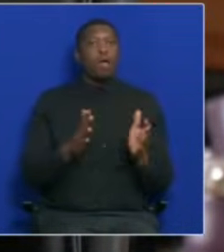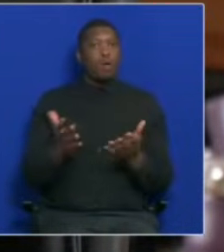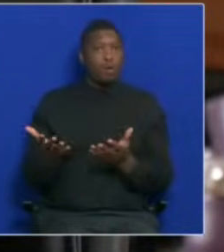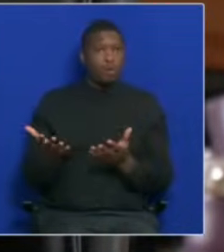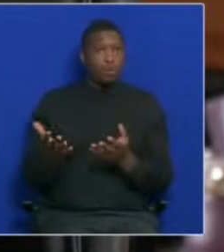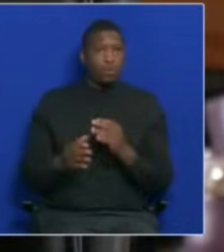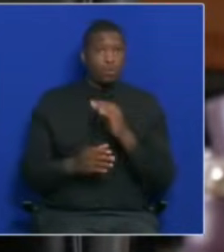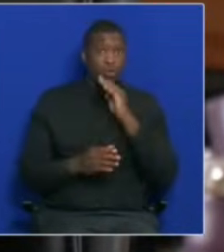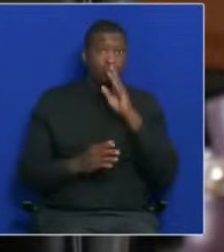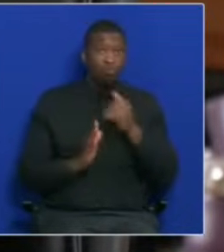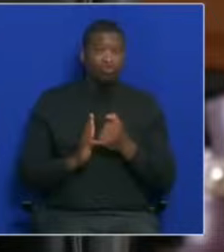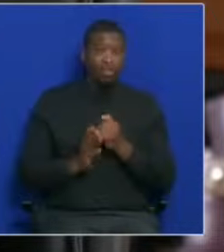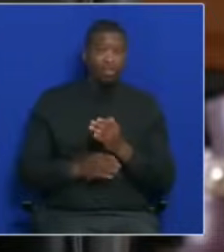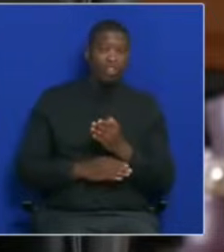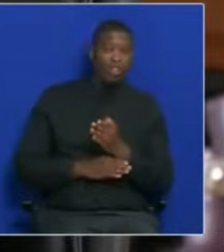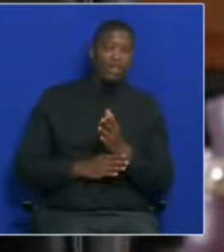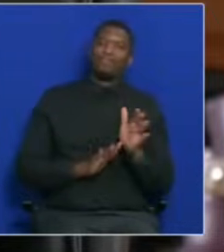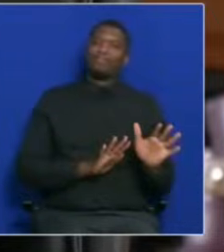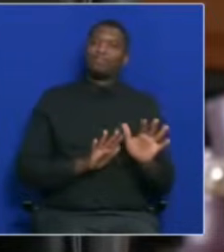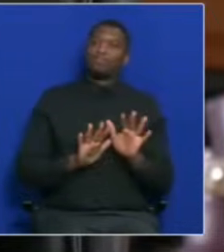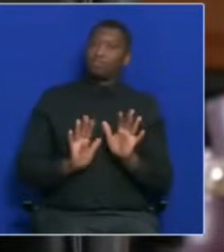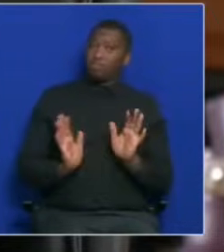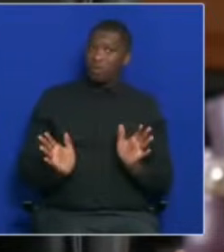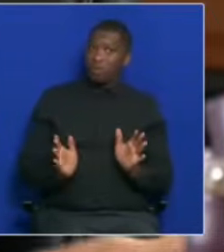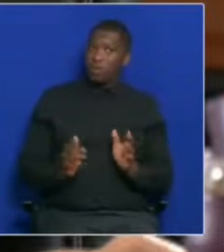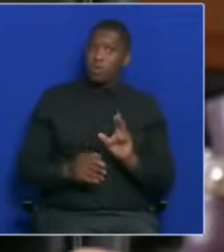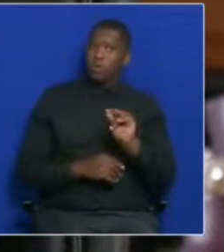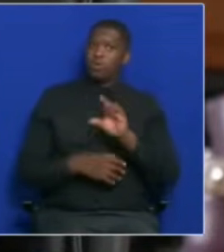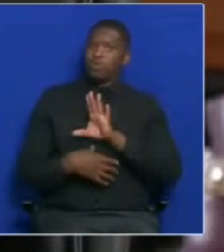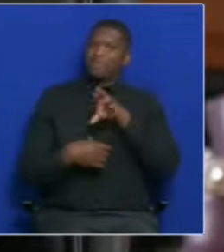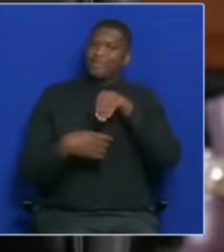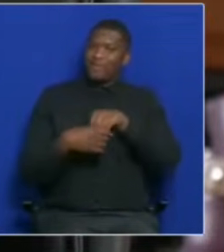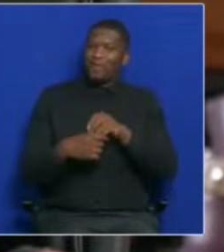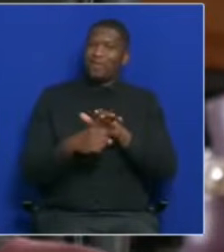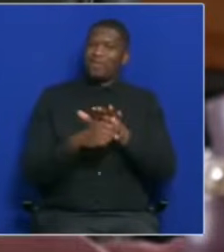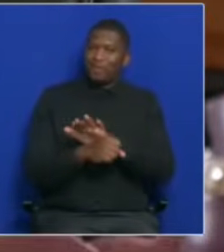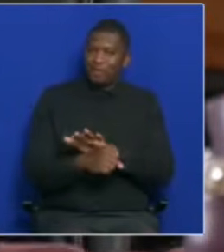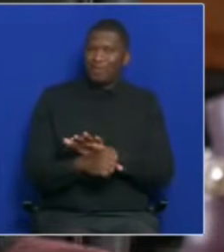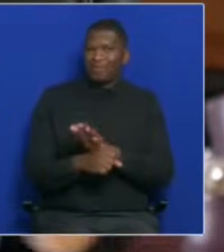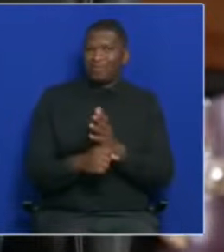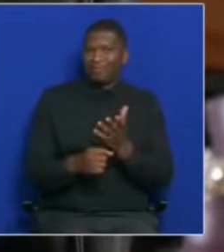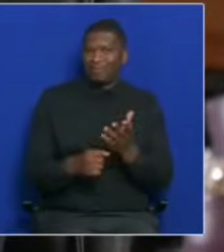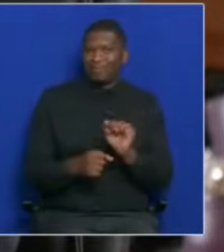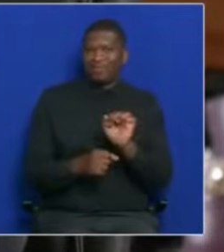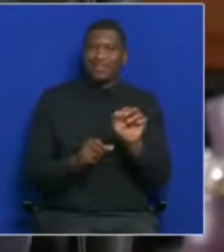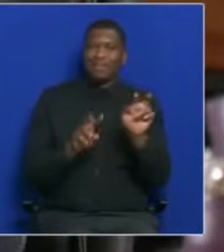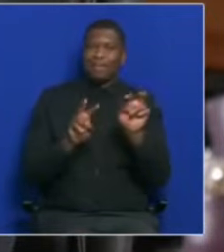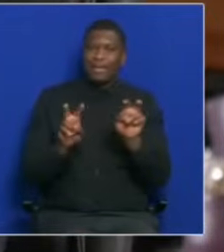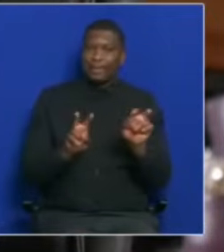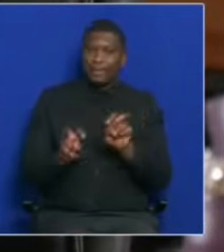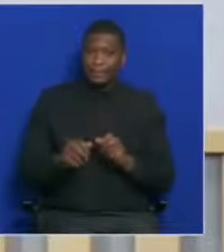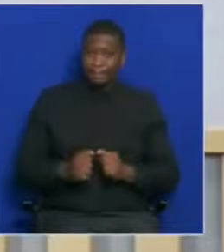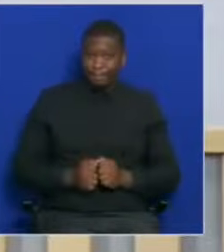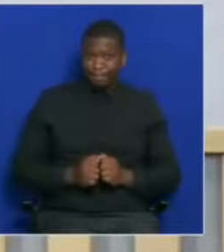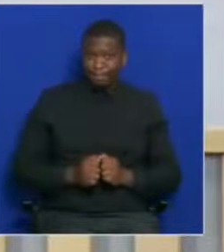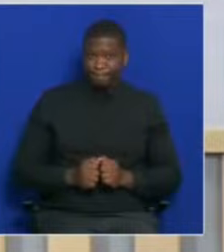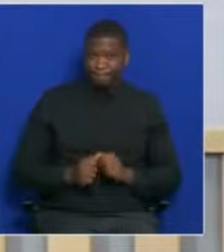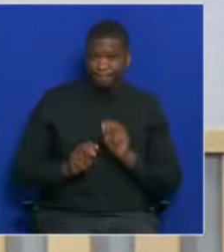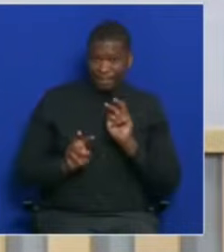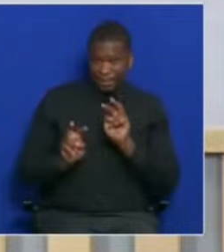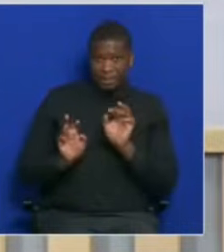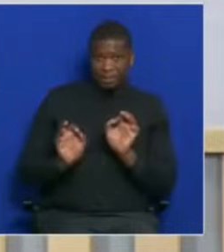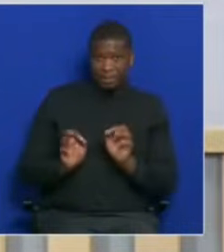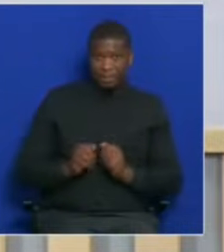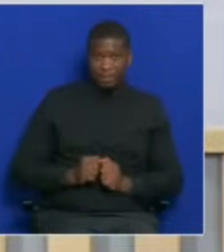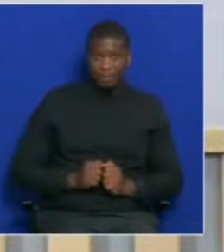passively, is that you are now being involved in this matter. Can you see that?